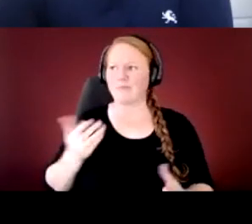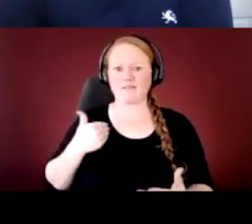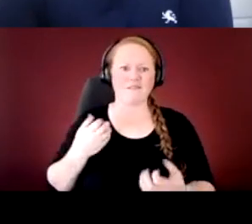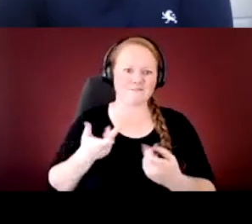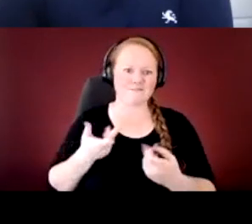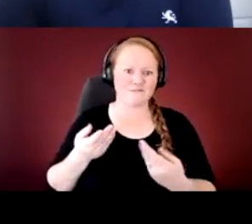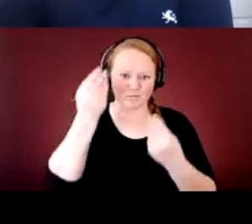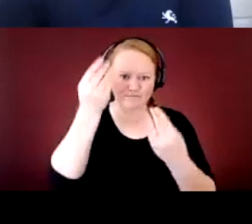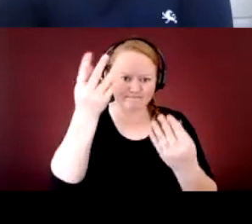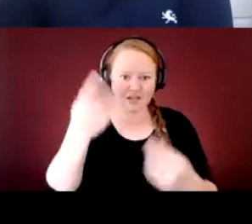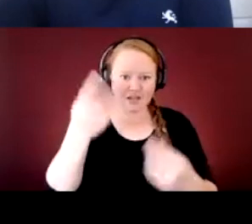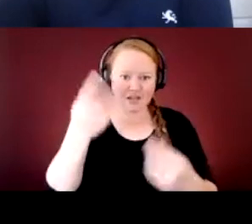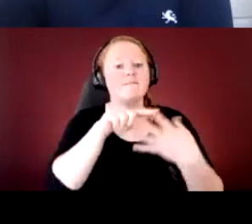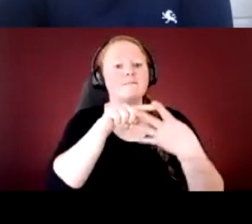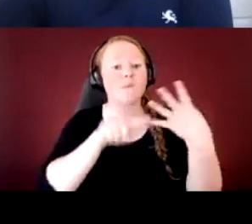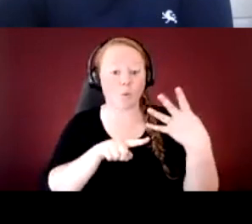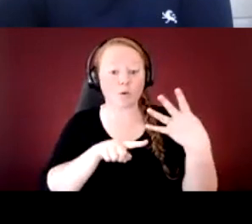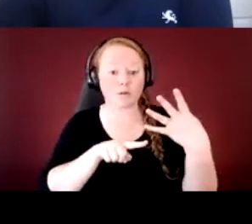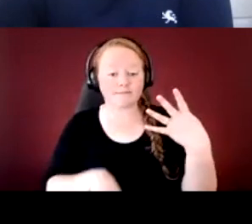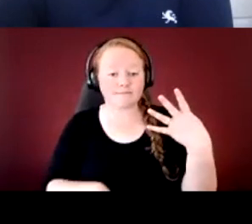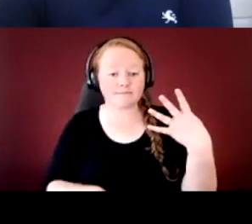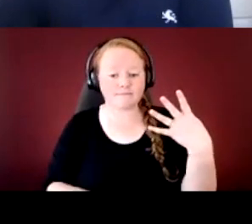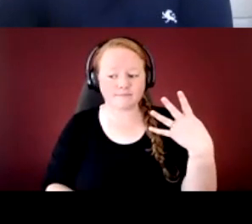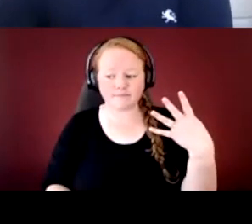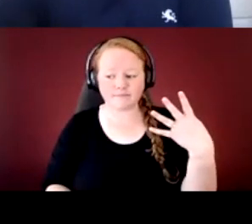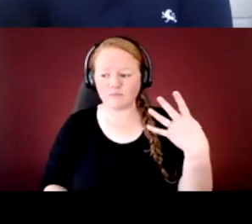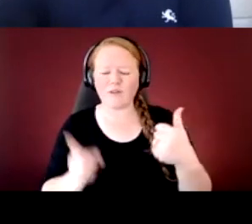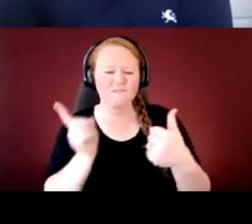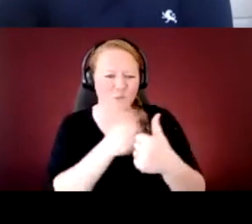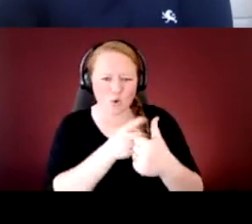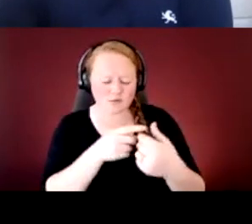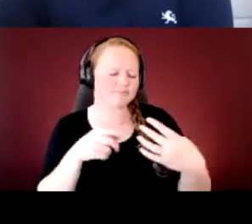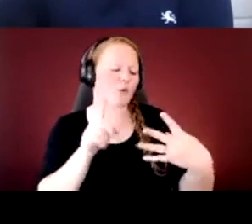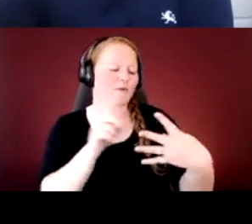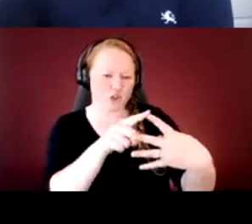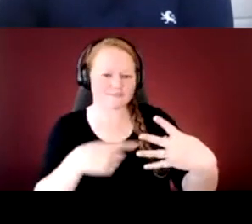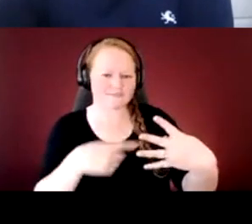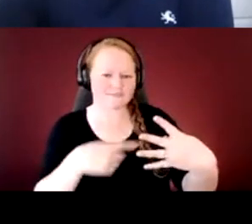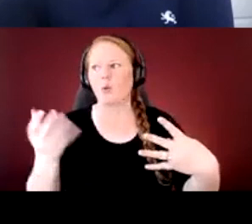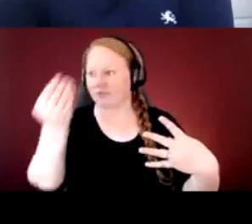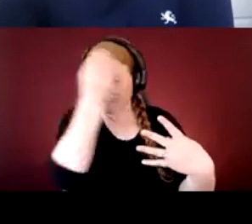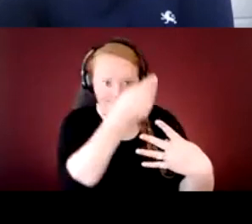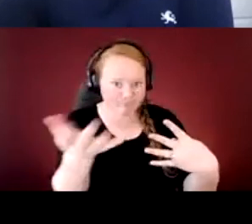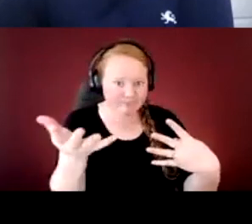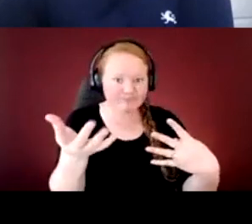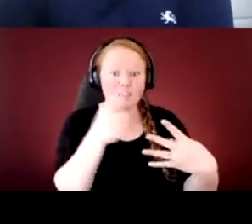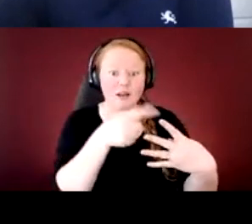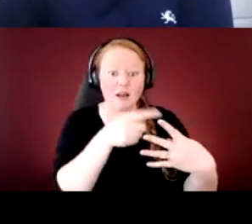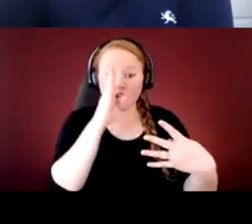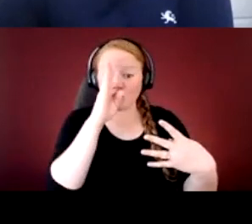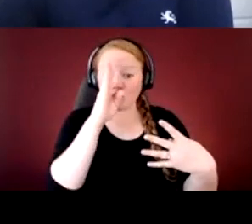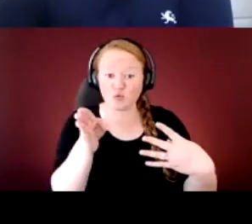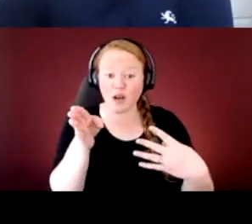Just 4 items. And first off, we wanted to make sure people knew the direct relief survey